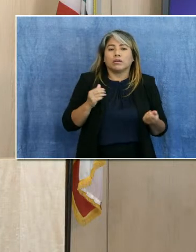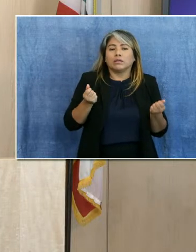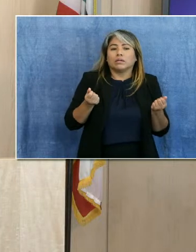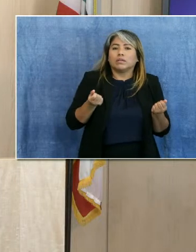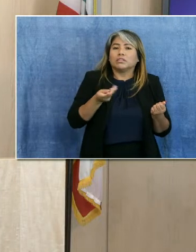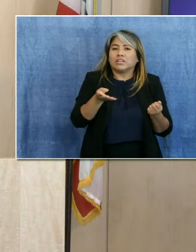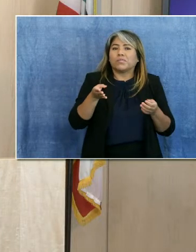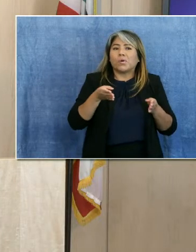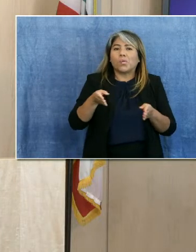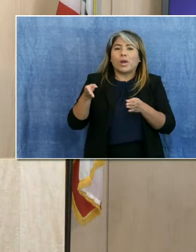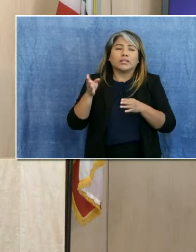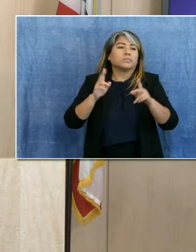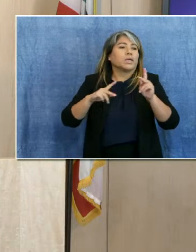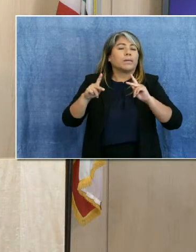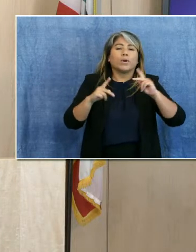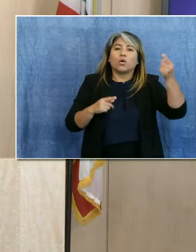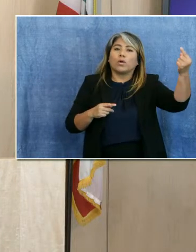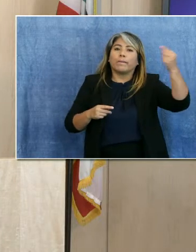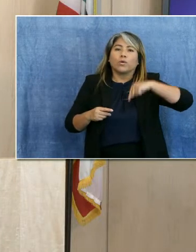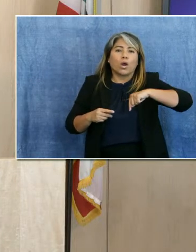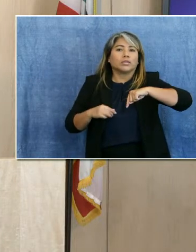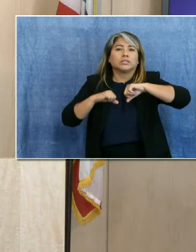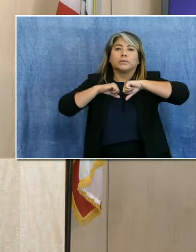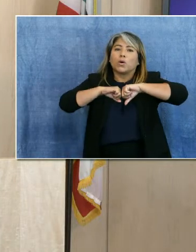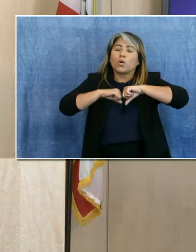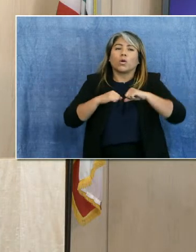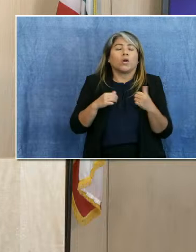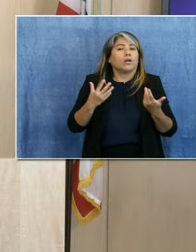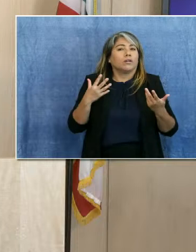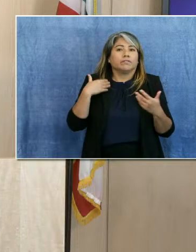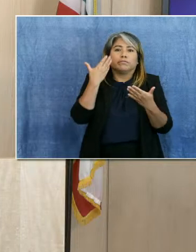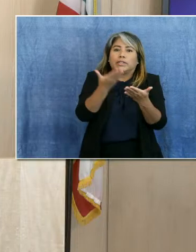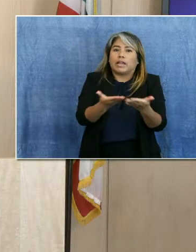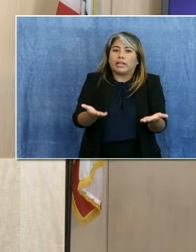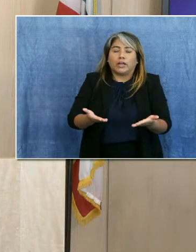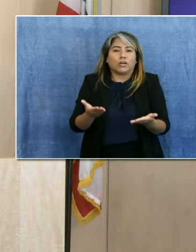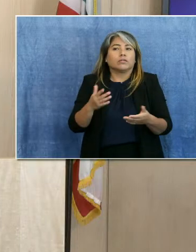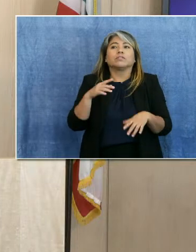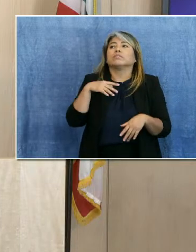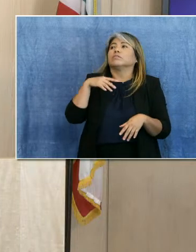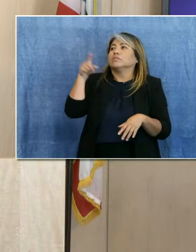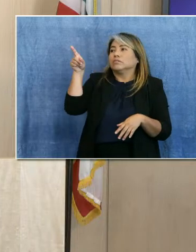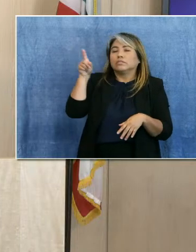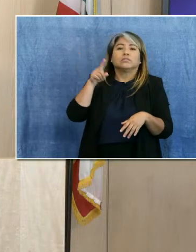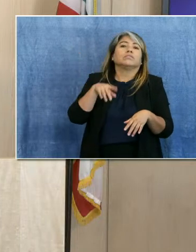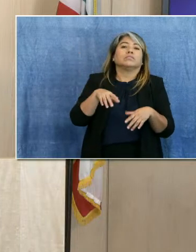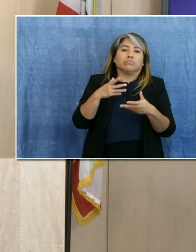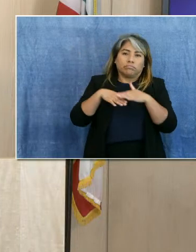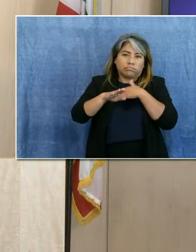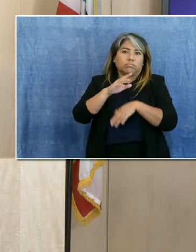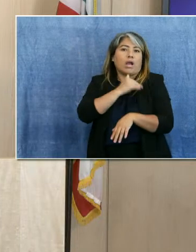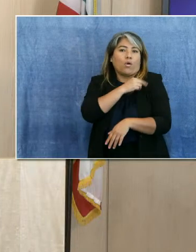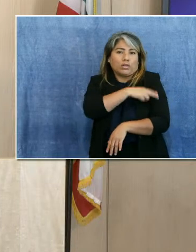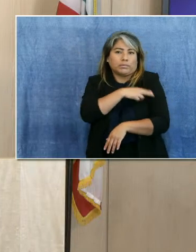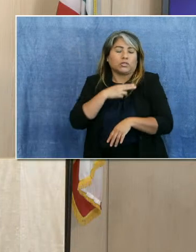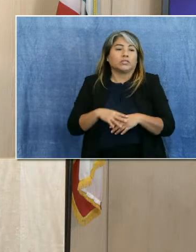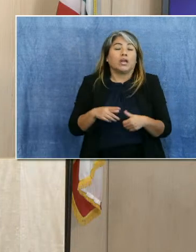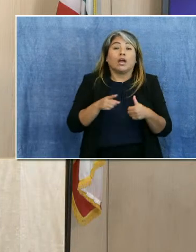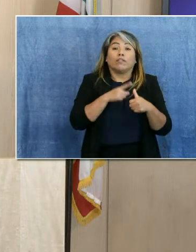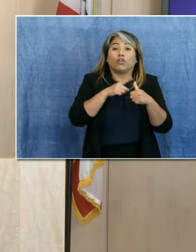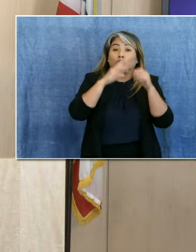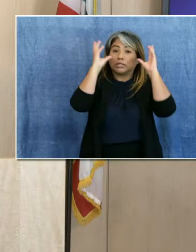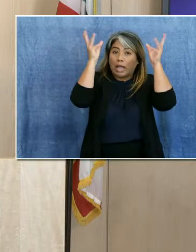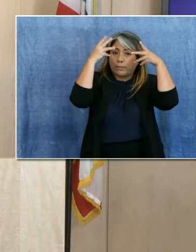several ways that people come across the border and make their way to our hospitals. The first is